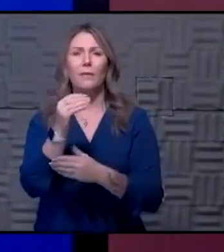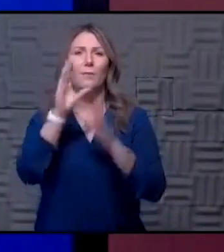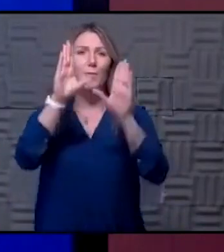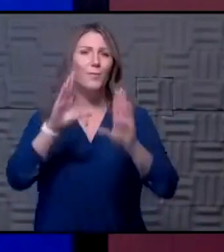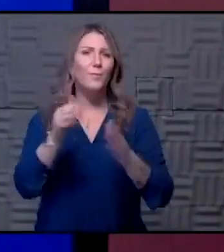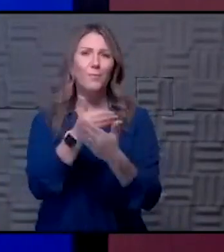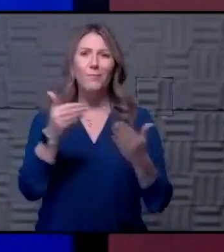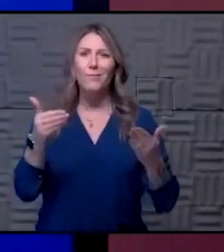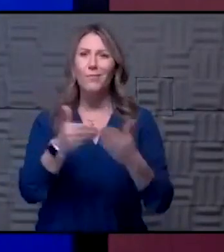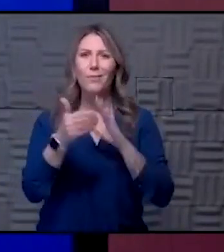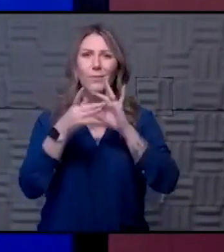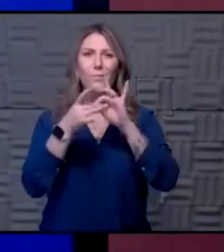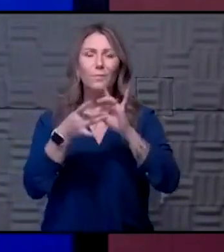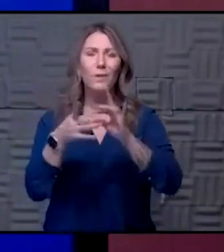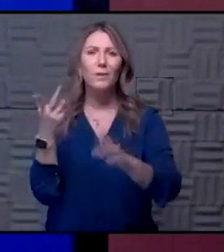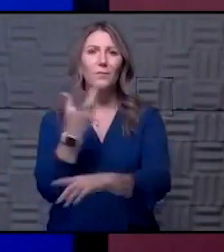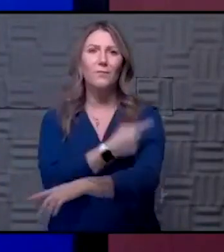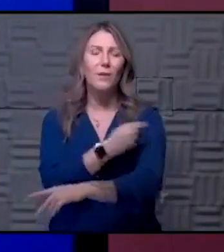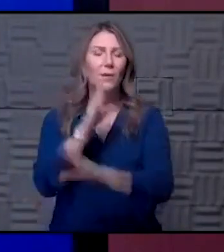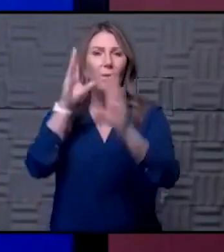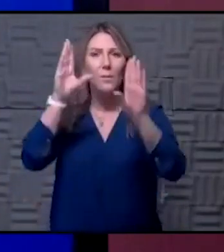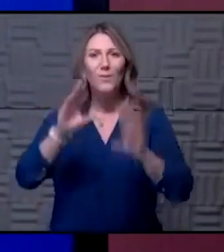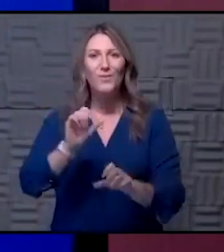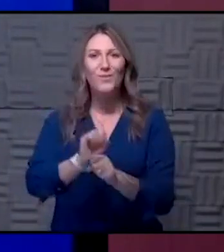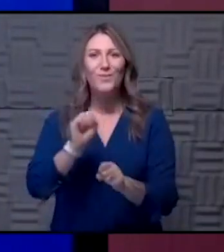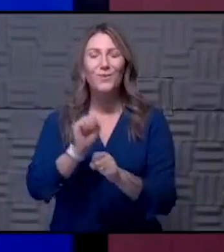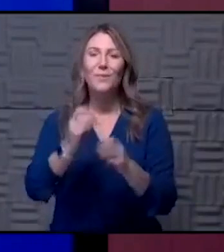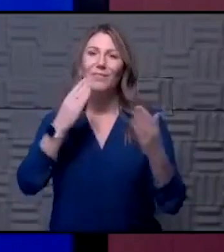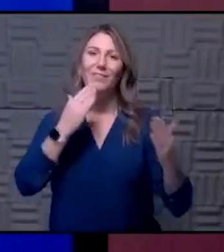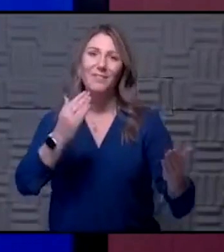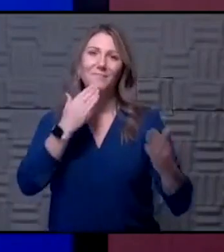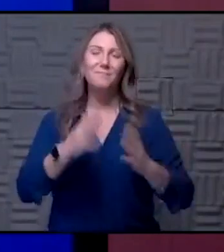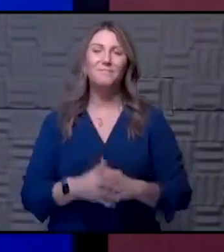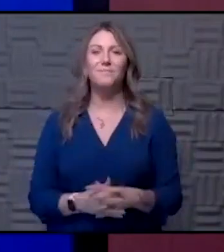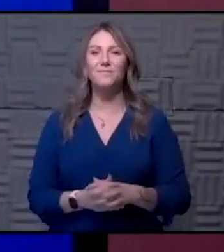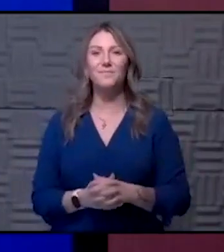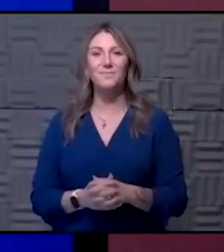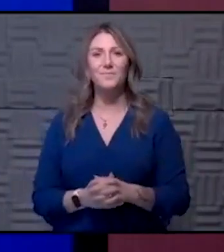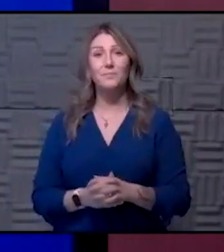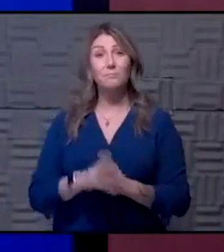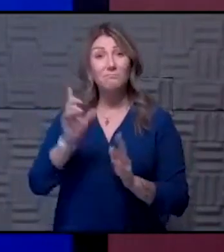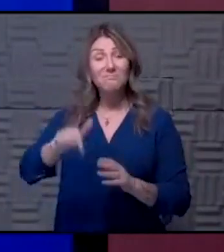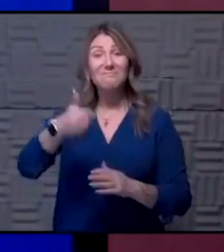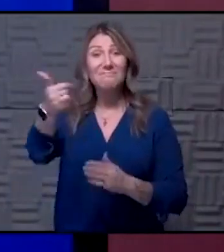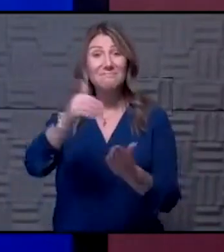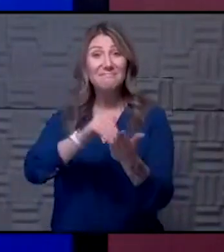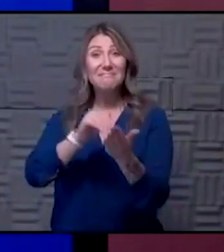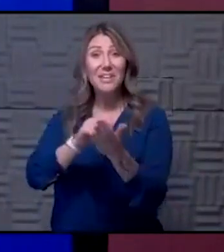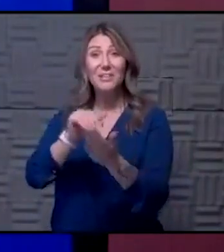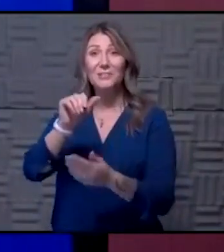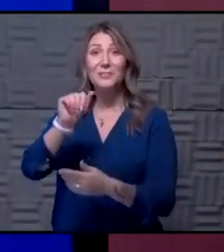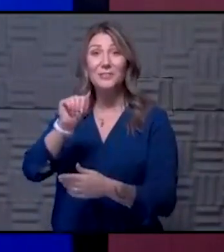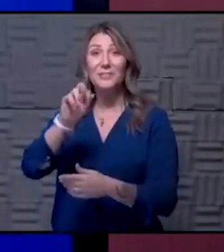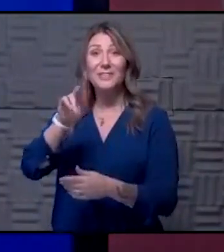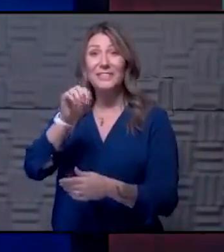around vaccination. You guys have just done great work, so thank you for that. Dr. Adiga, how are things up at